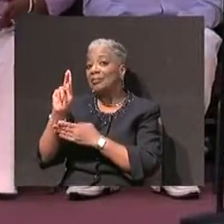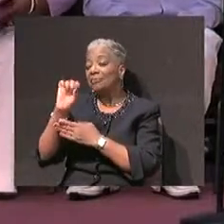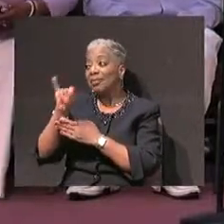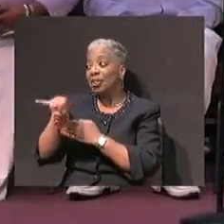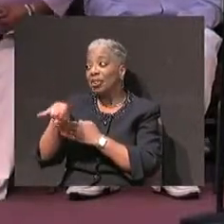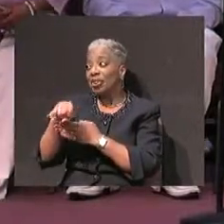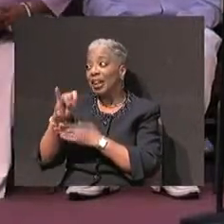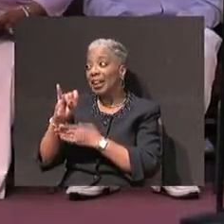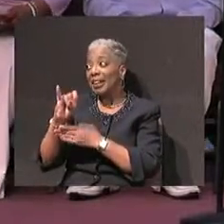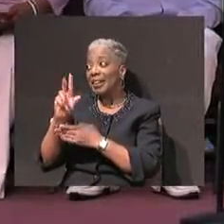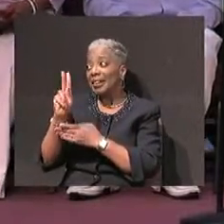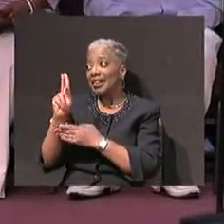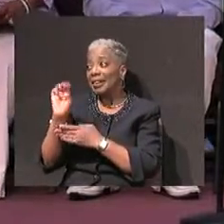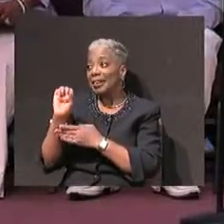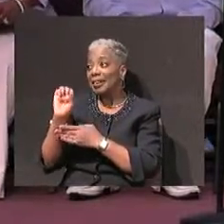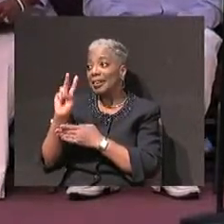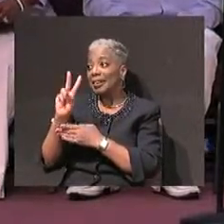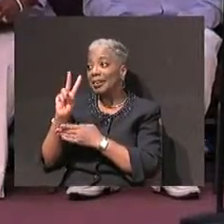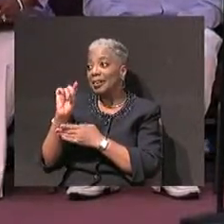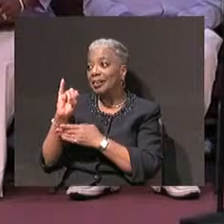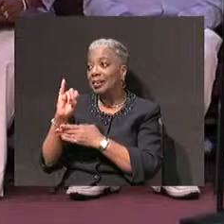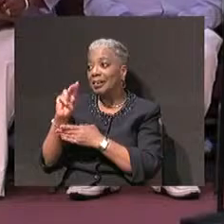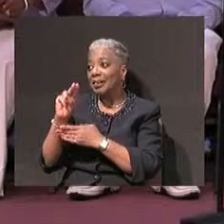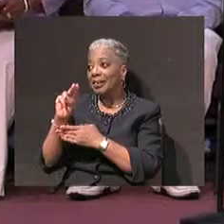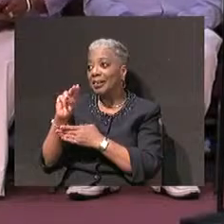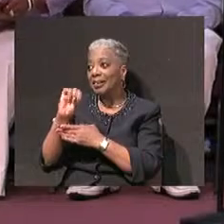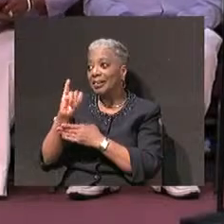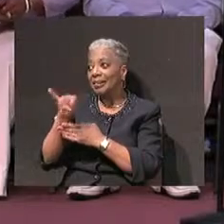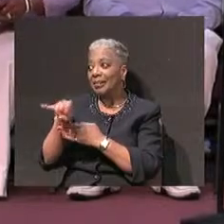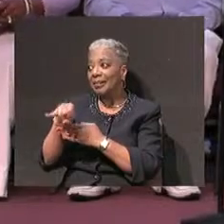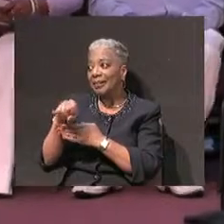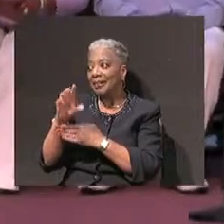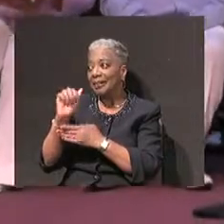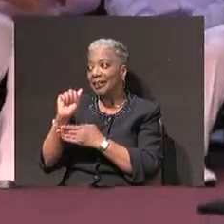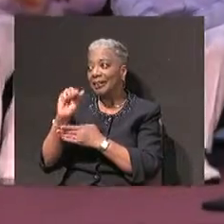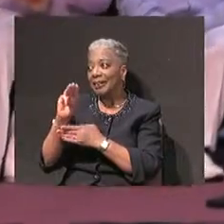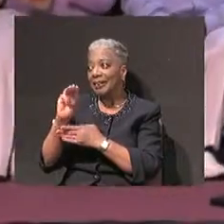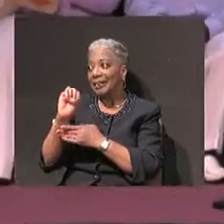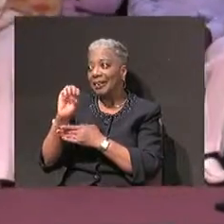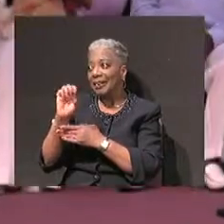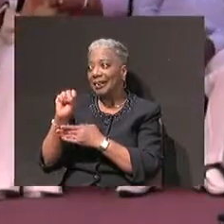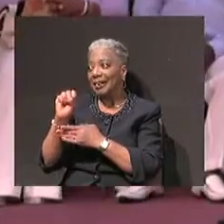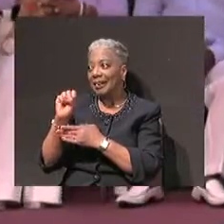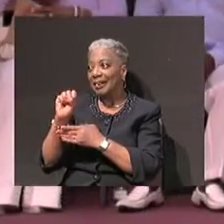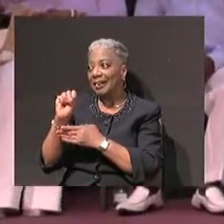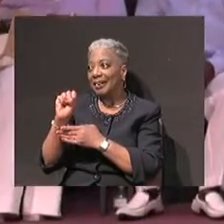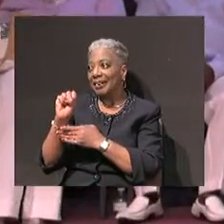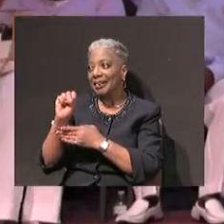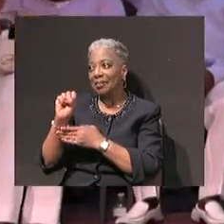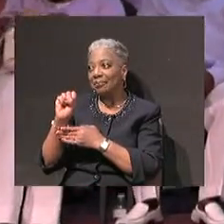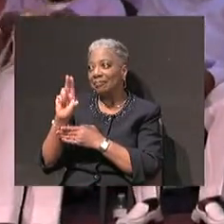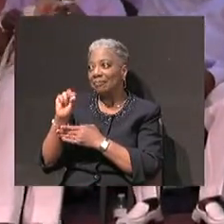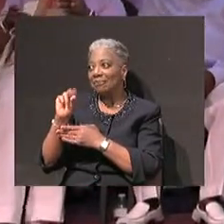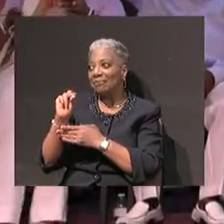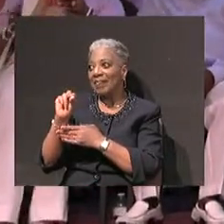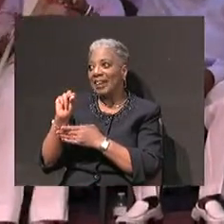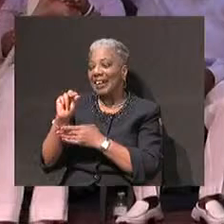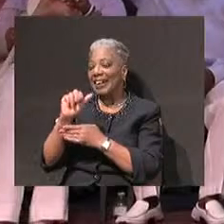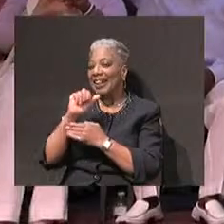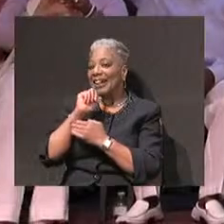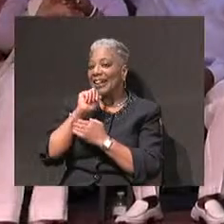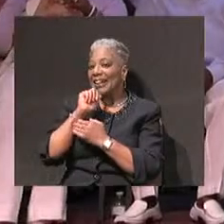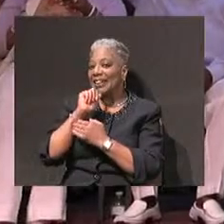glad. All right, my God. It is so good to see everyone here. Let me give a shout out also to our greeters and our